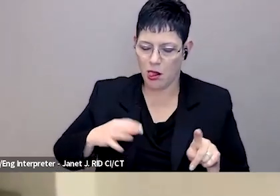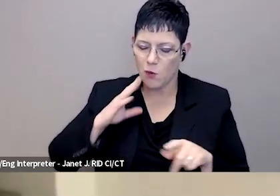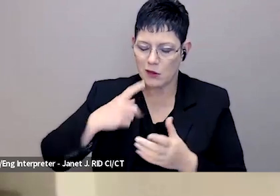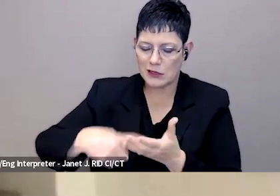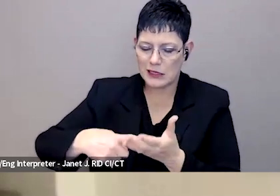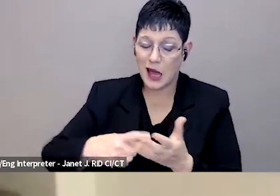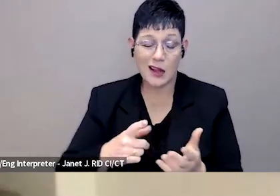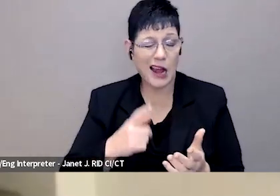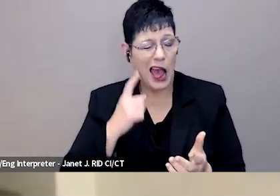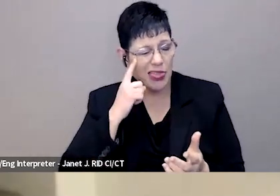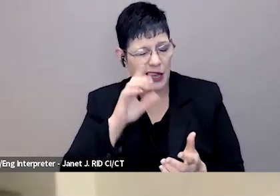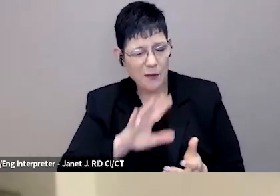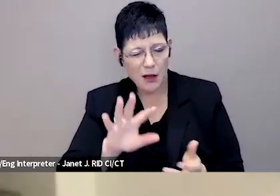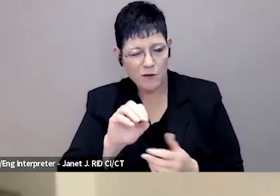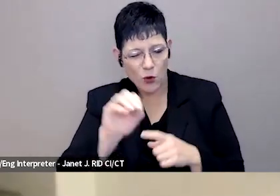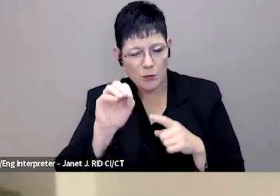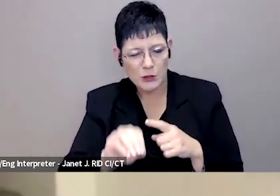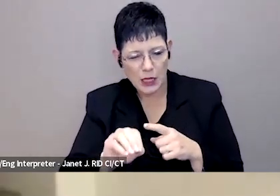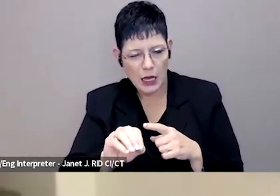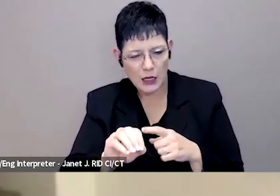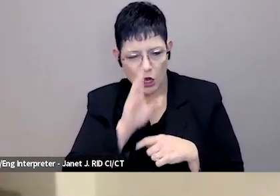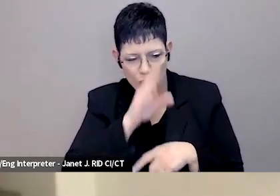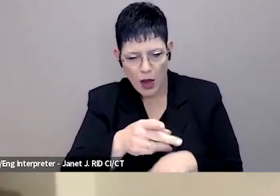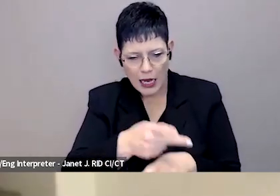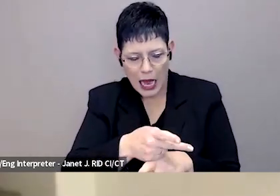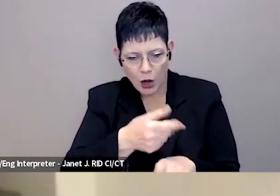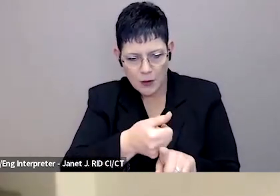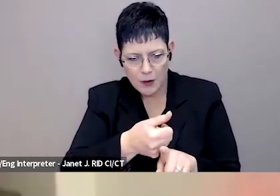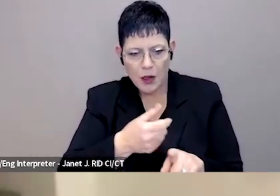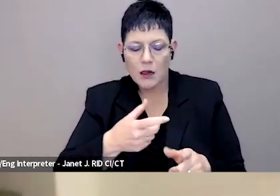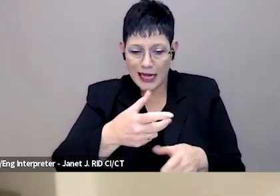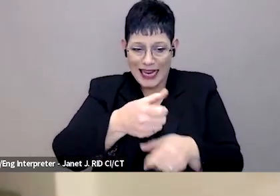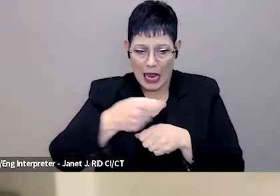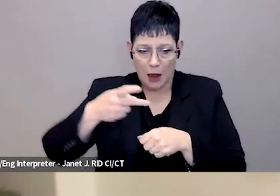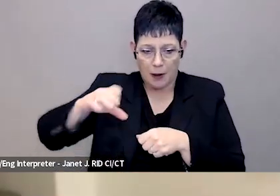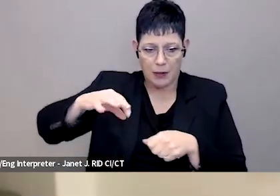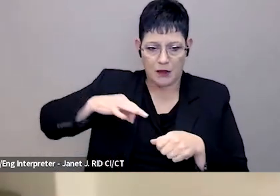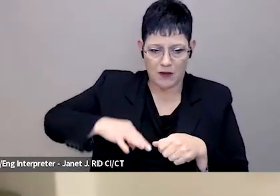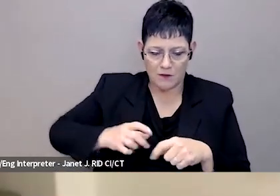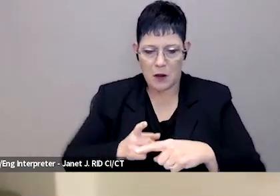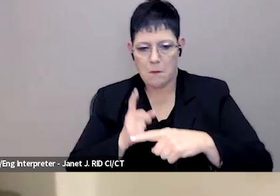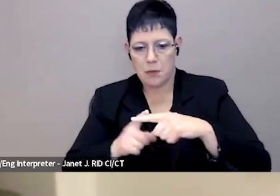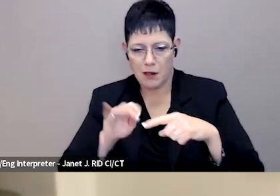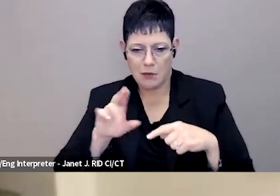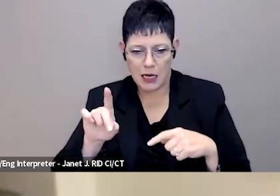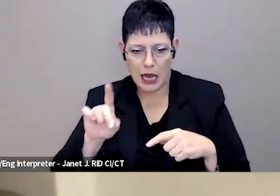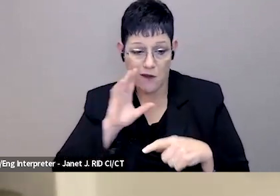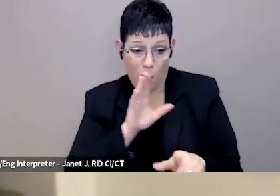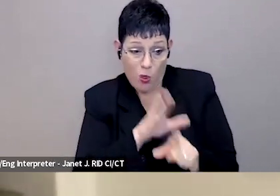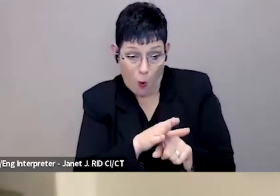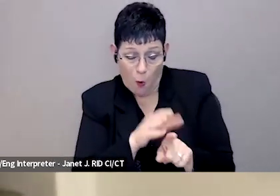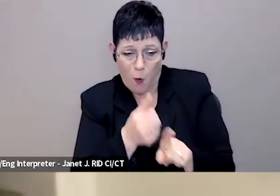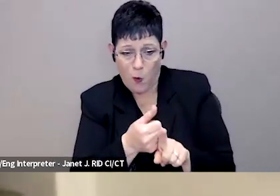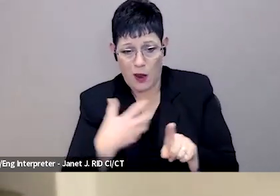approximately 40%, I believe, of direct care workers themselves receive public benefits, including Medicaid, for their own health